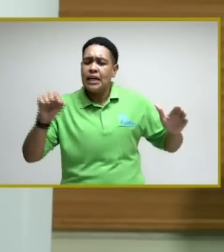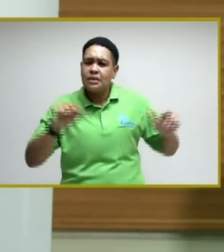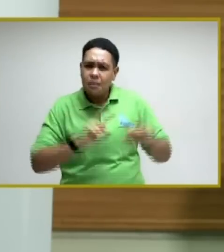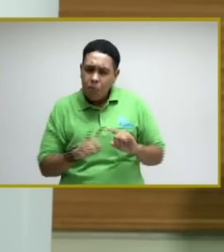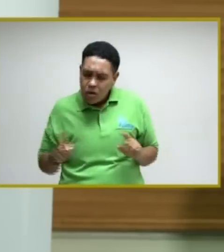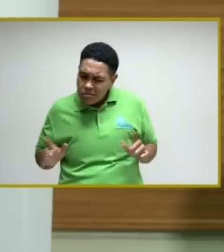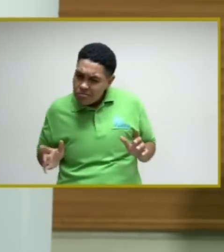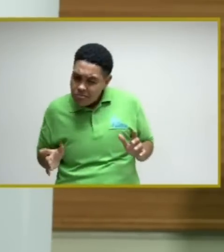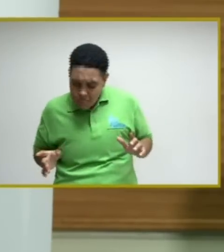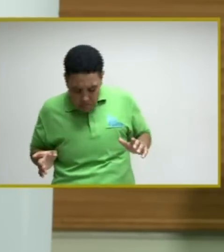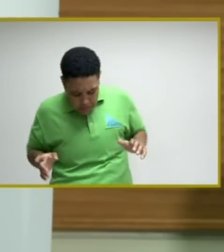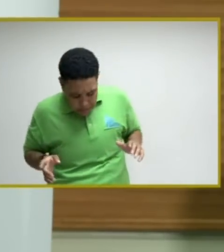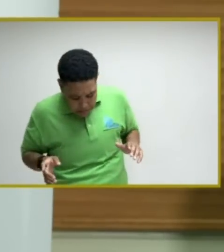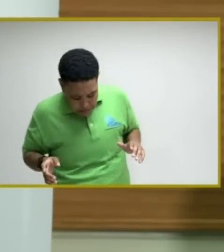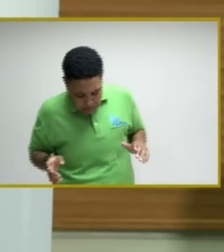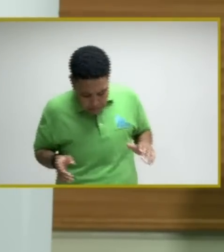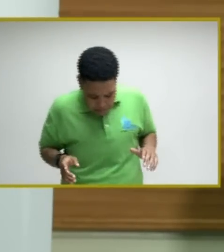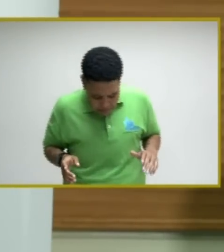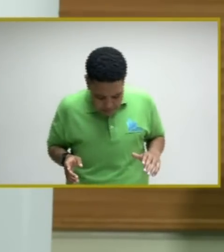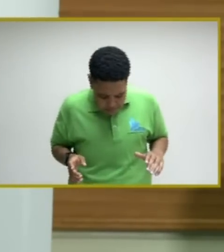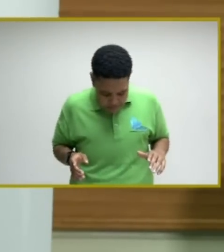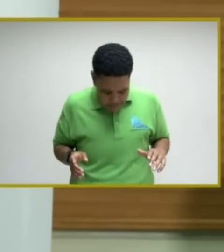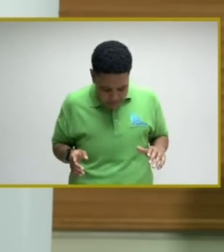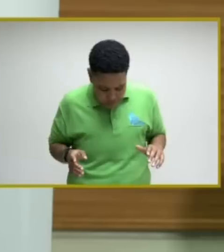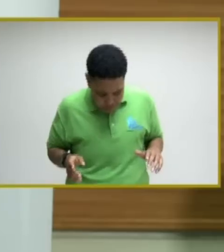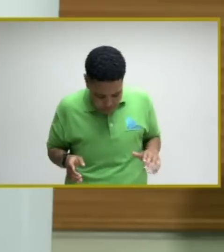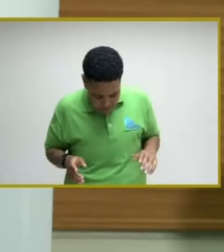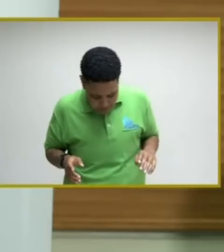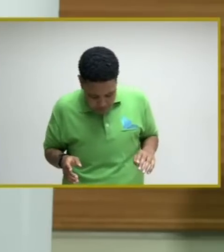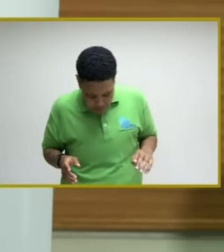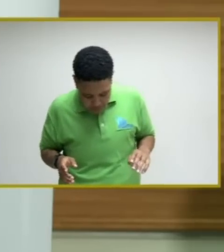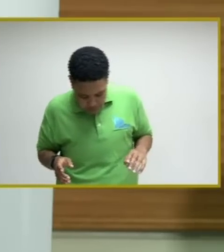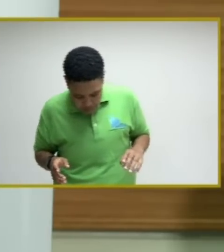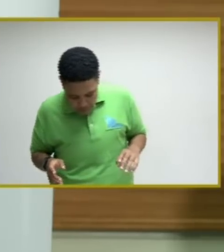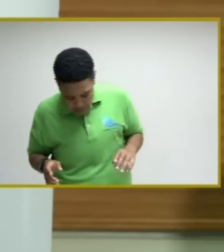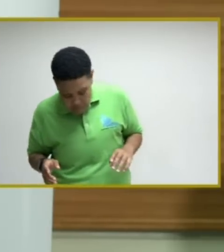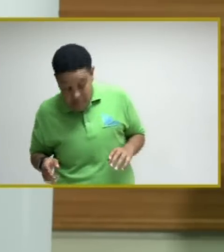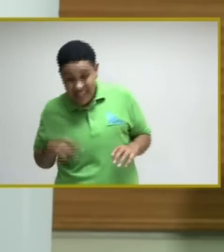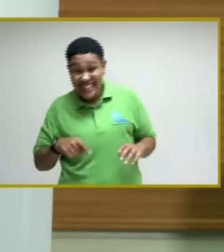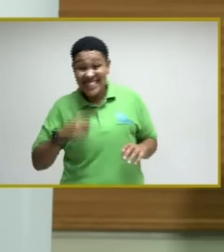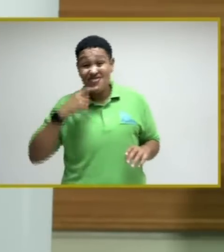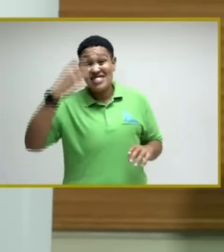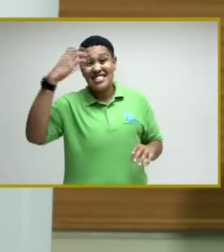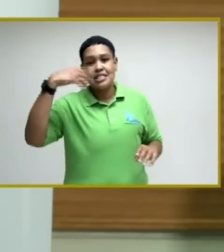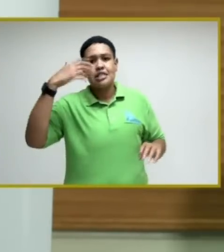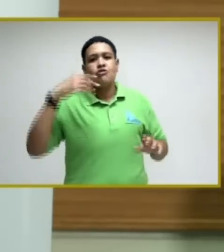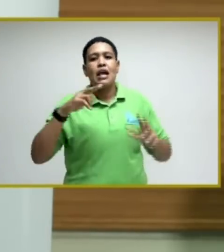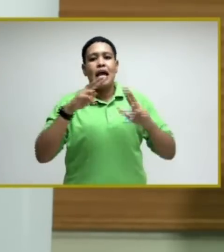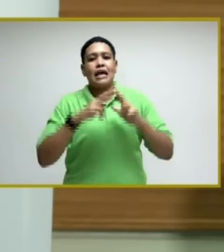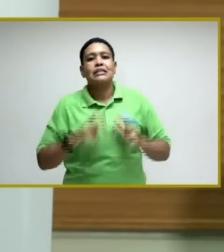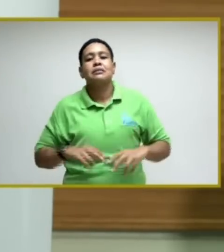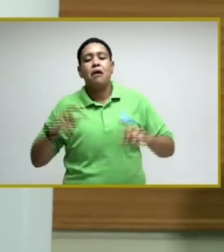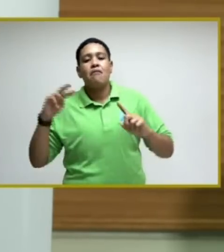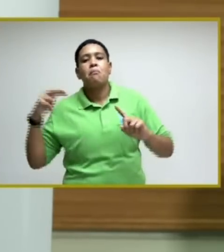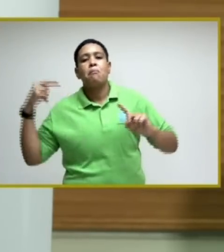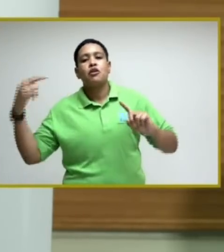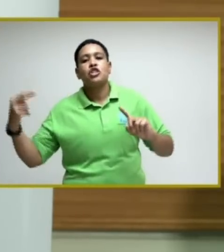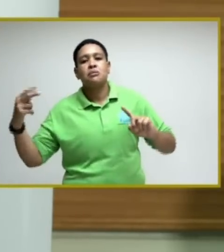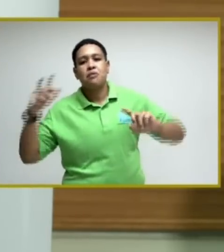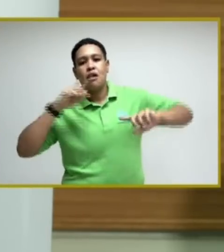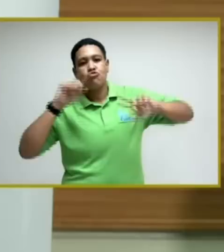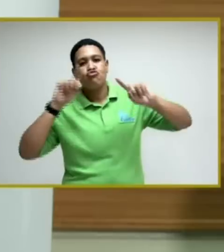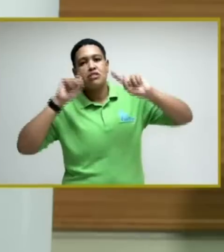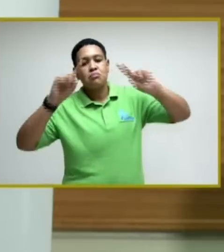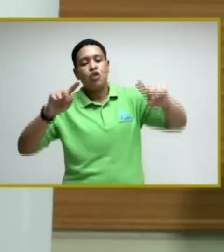But this is serious assessment of perception and a response to perception in